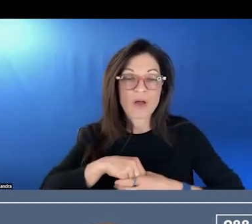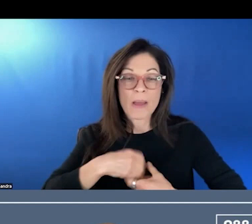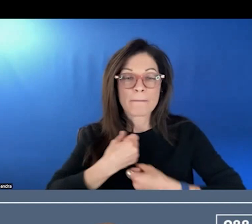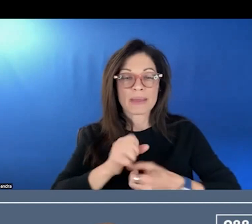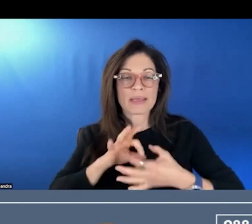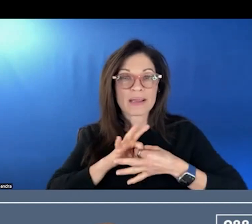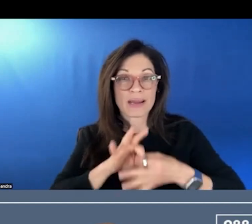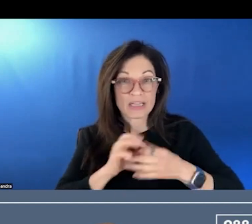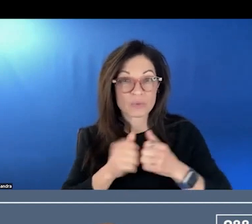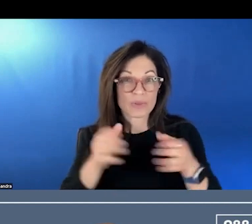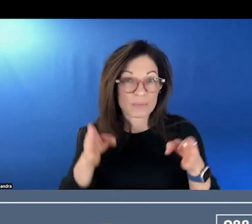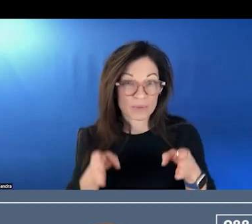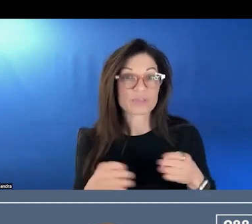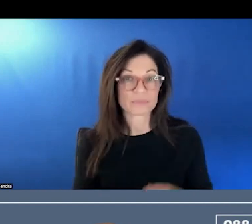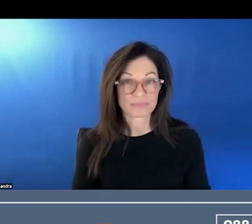with someone.